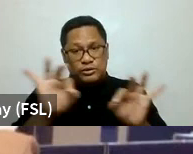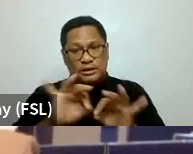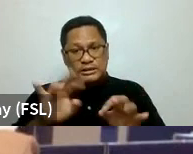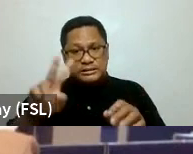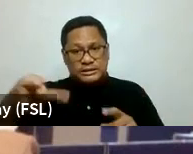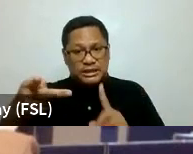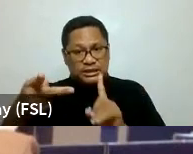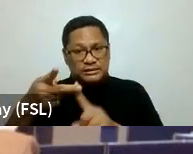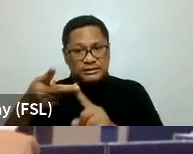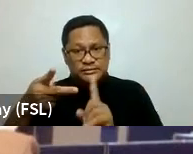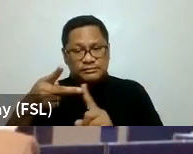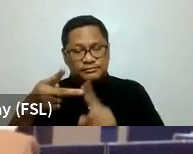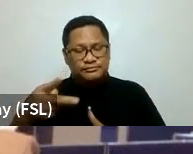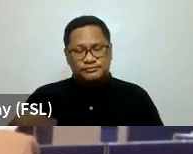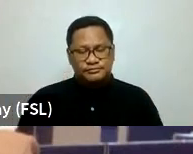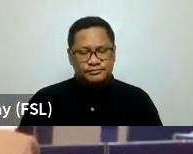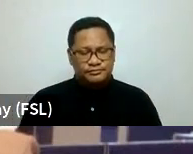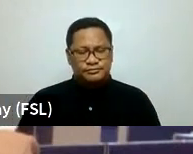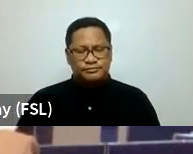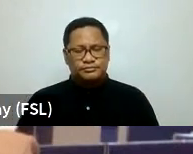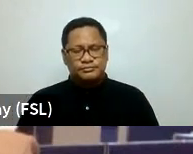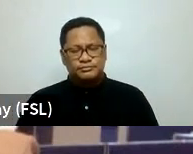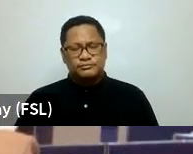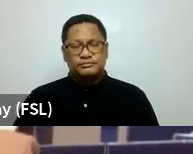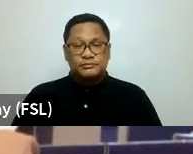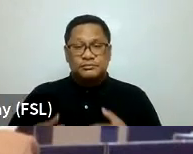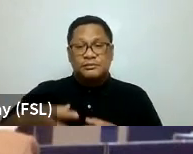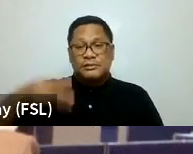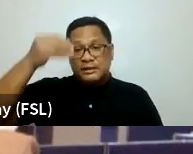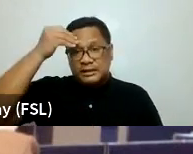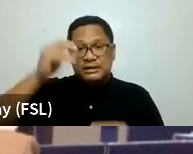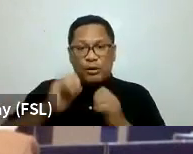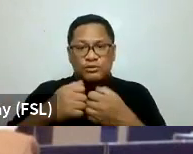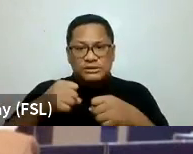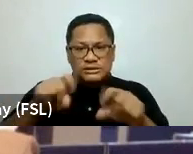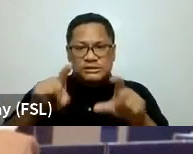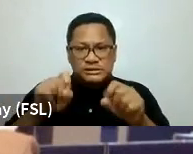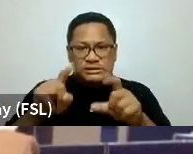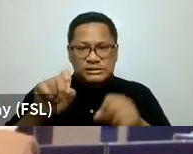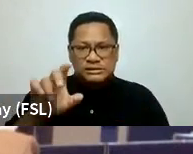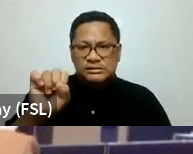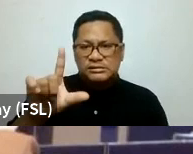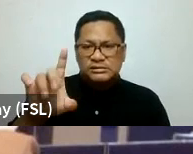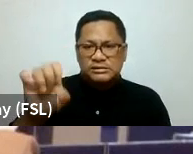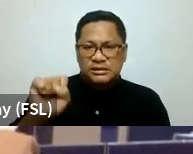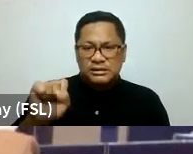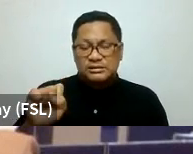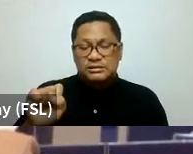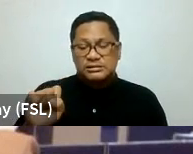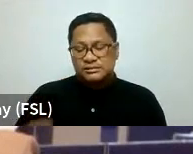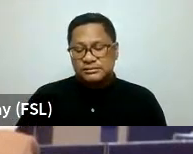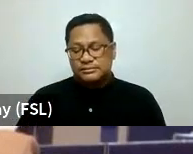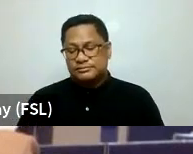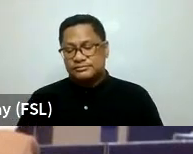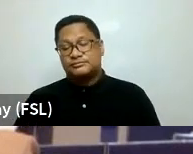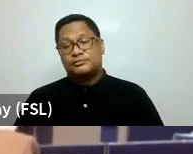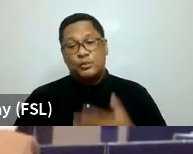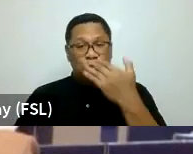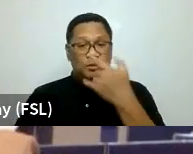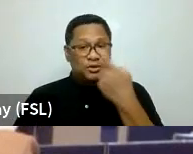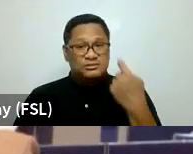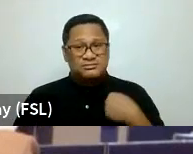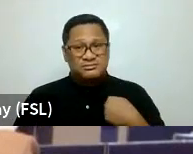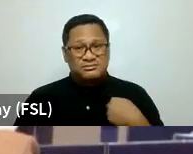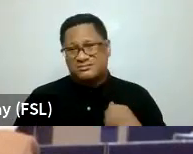two, I learned the importance of sales. Yung sales, selling. Kasi ako at first,